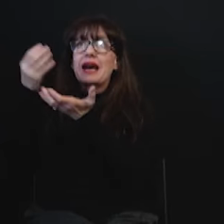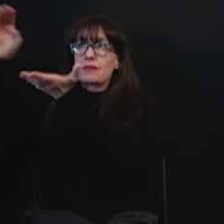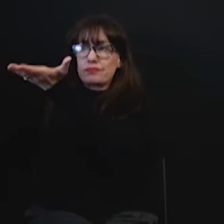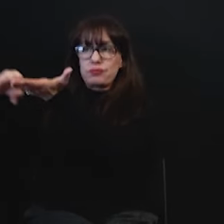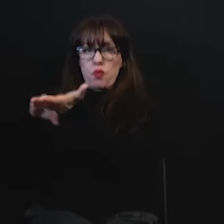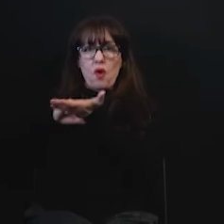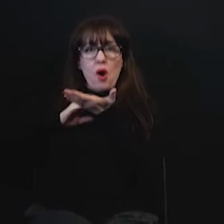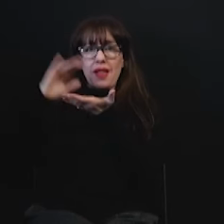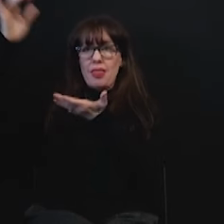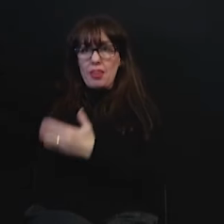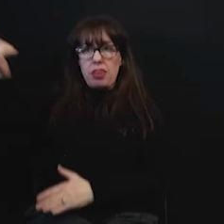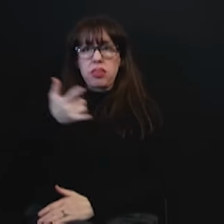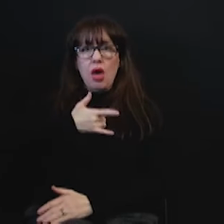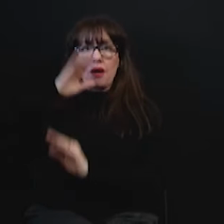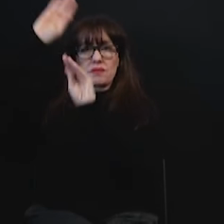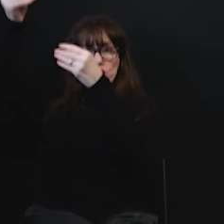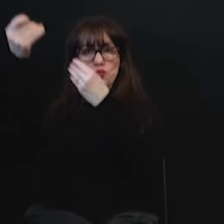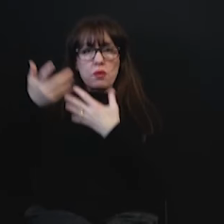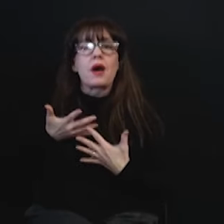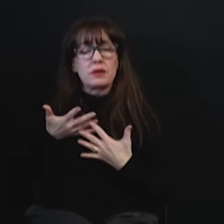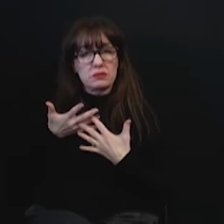in his love, in his grace.